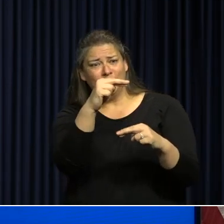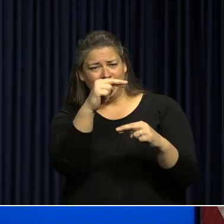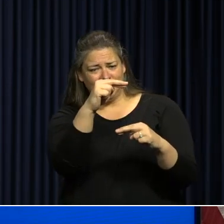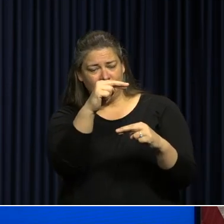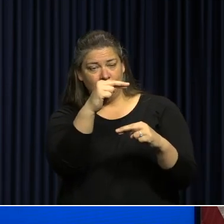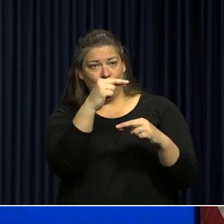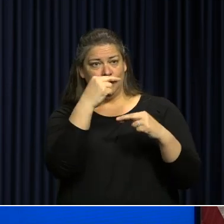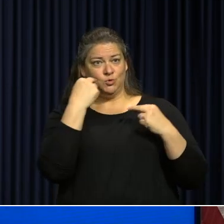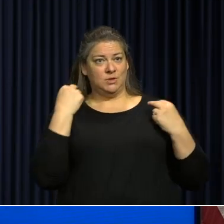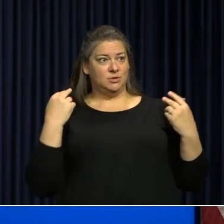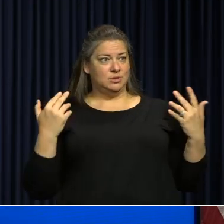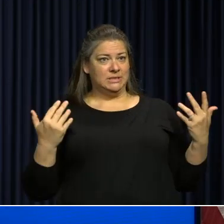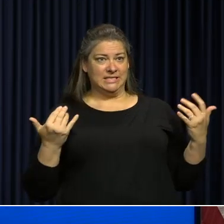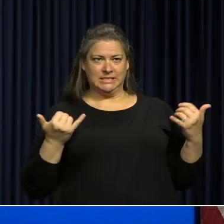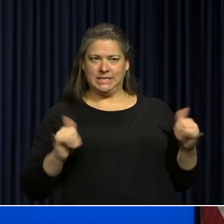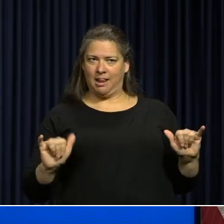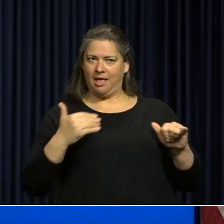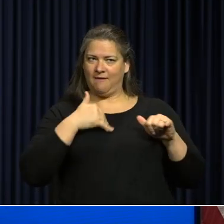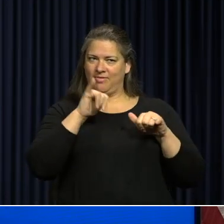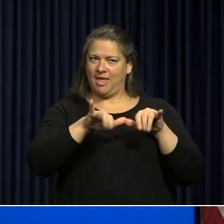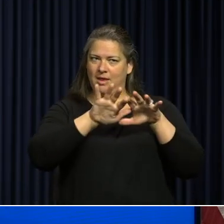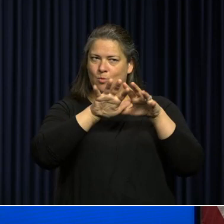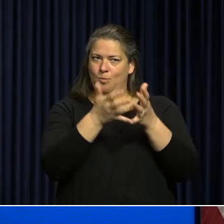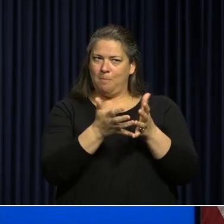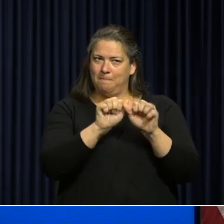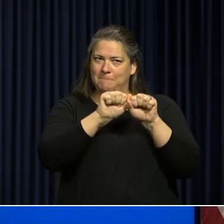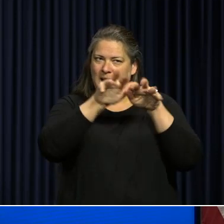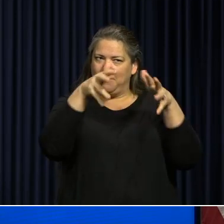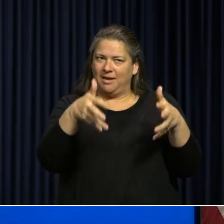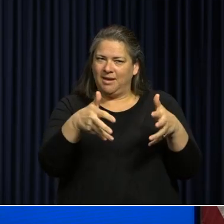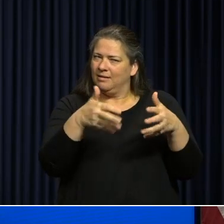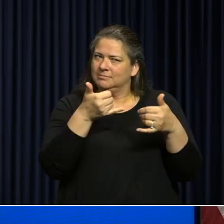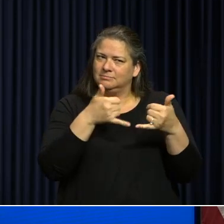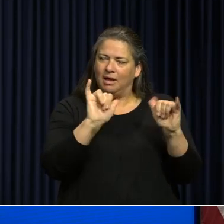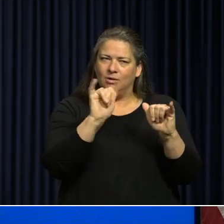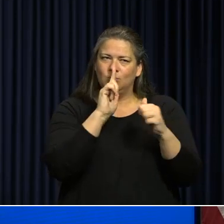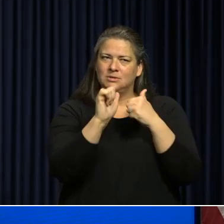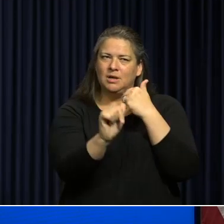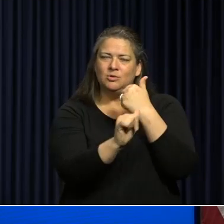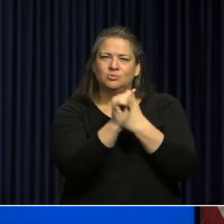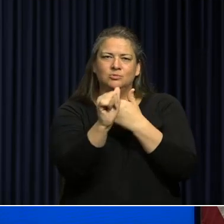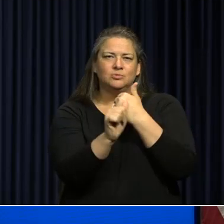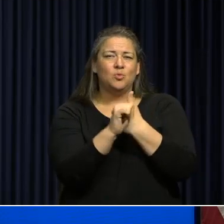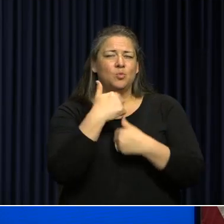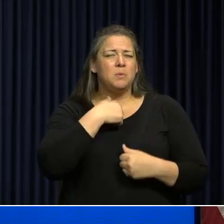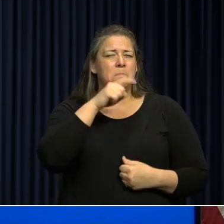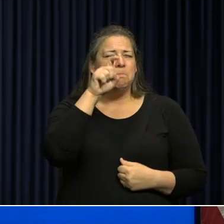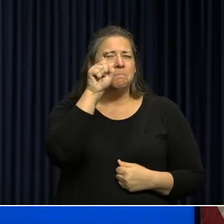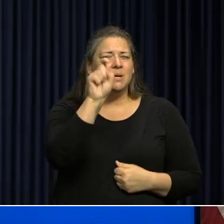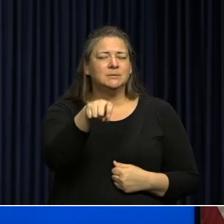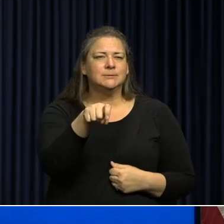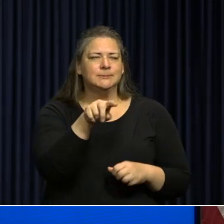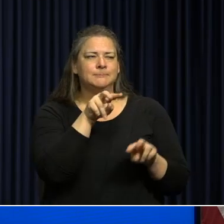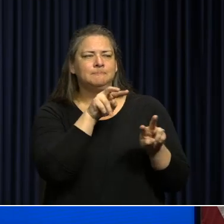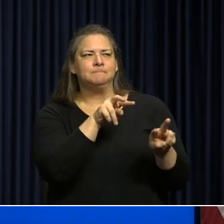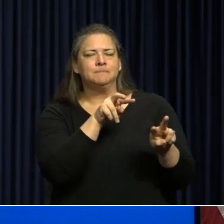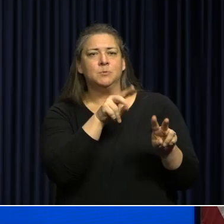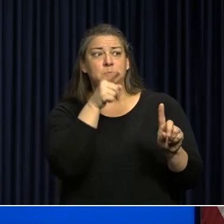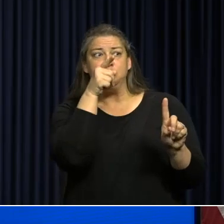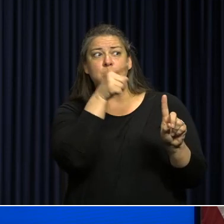this pandemic is still very dangerous, understand that we've got to make them as a state, or if we get to a